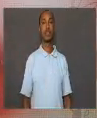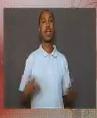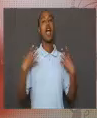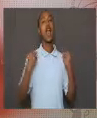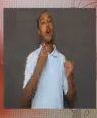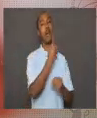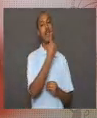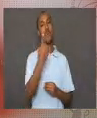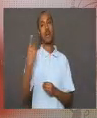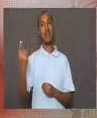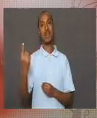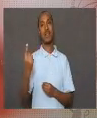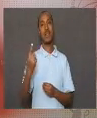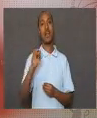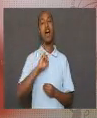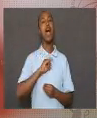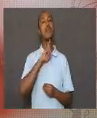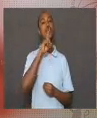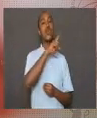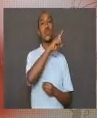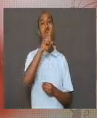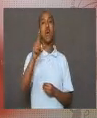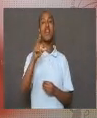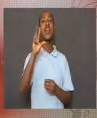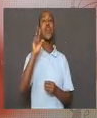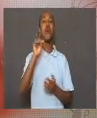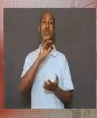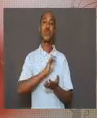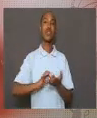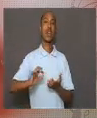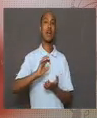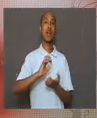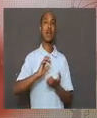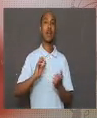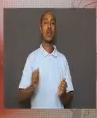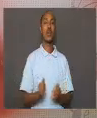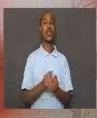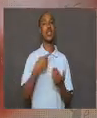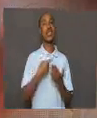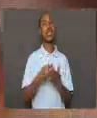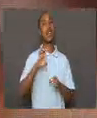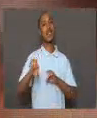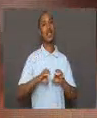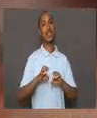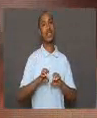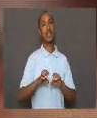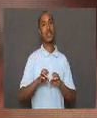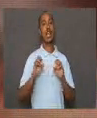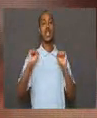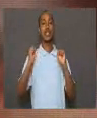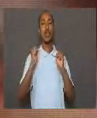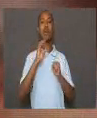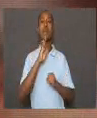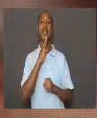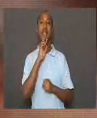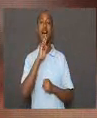Hello, everyone. I'm sure you had no trouble with this activity. Strong